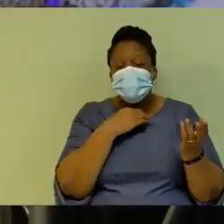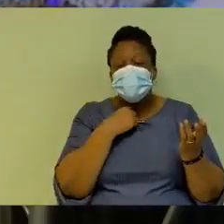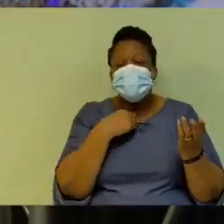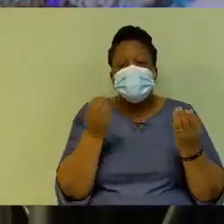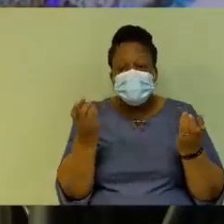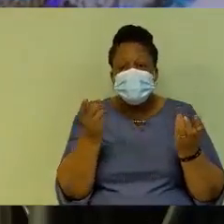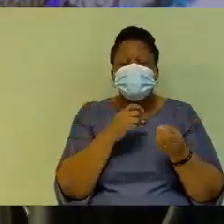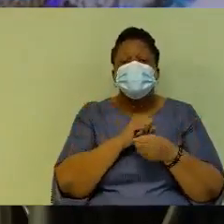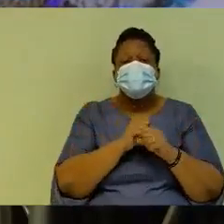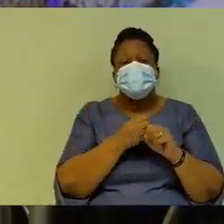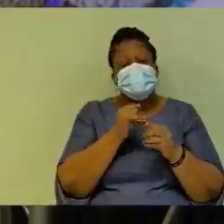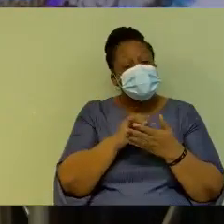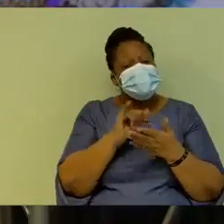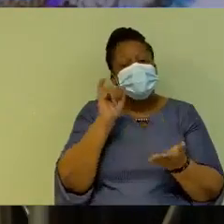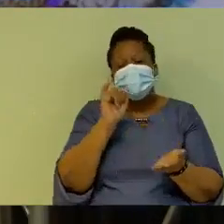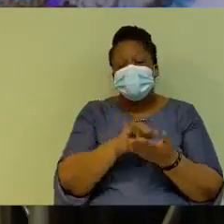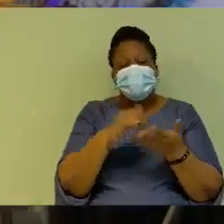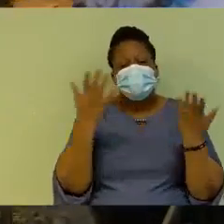Yes? Thank you.